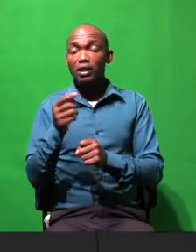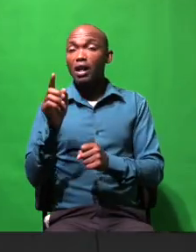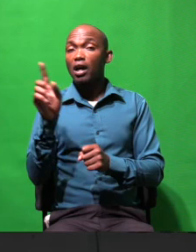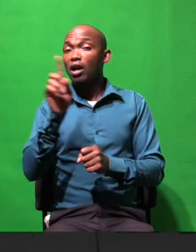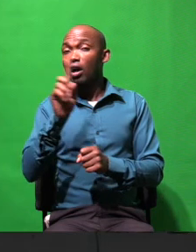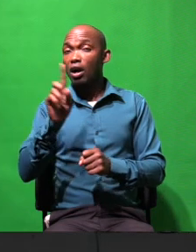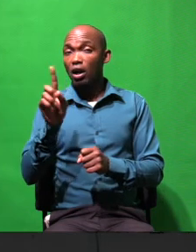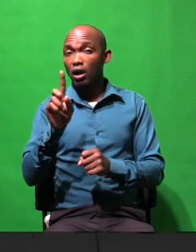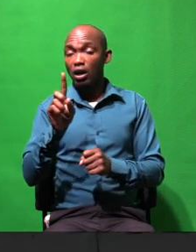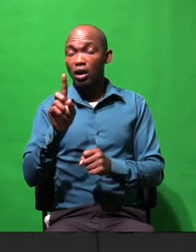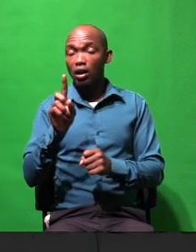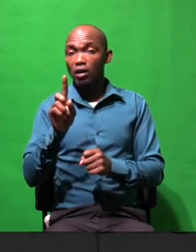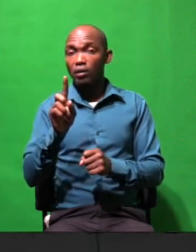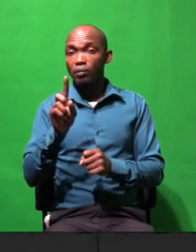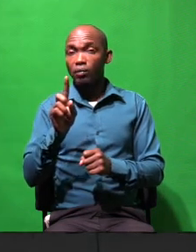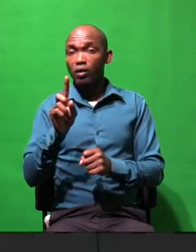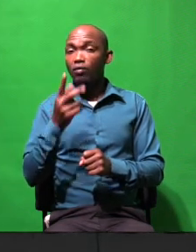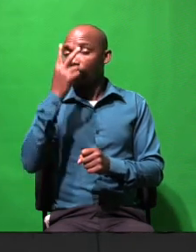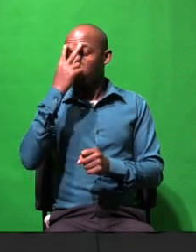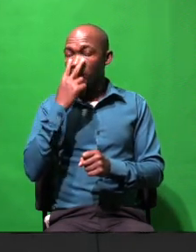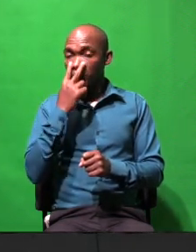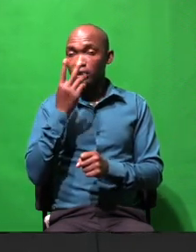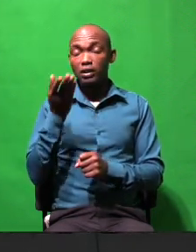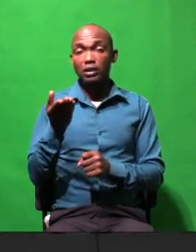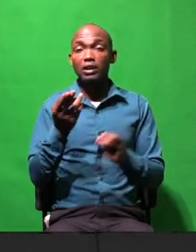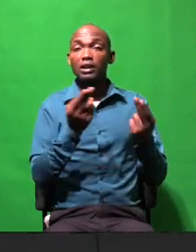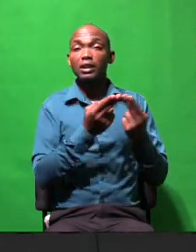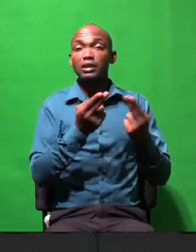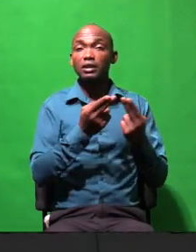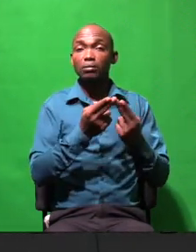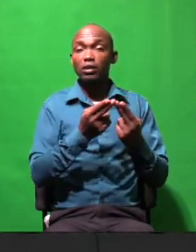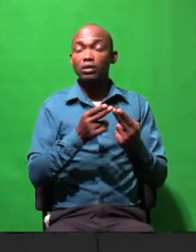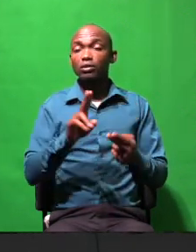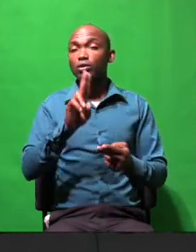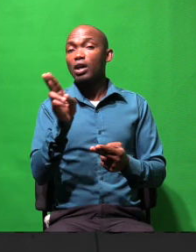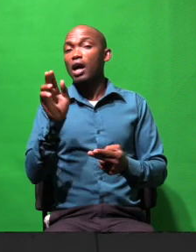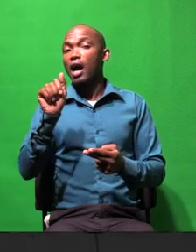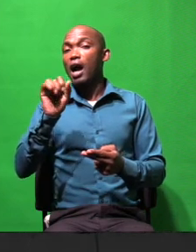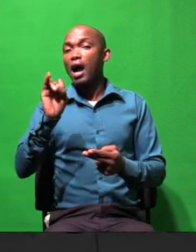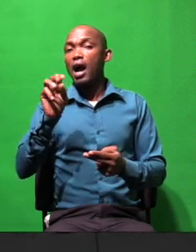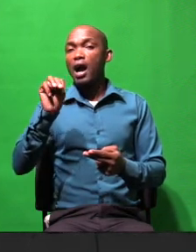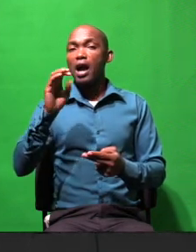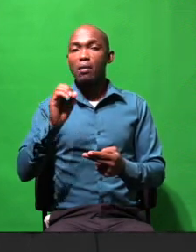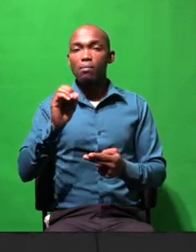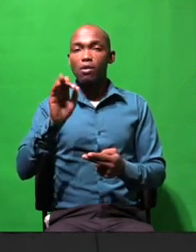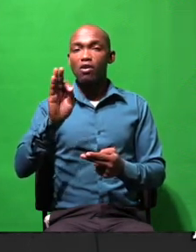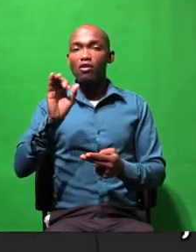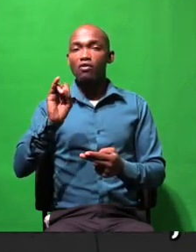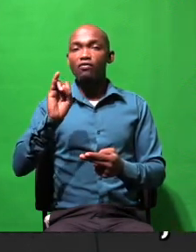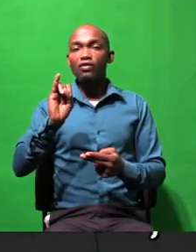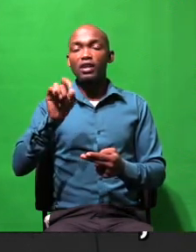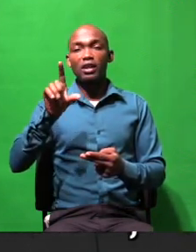So don't confuse. The color blindness is similar to the hemophilia. All of them